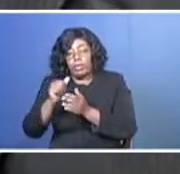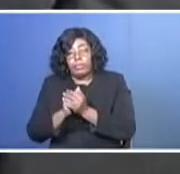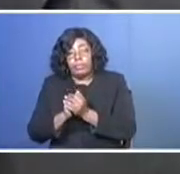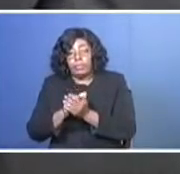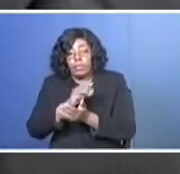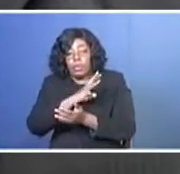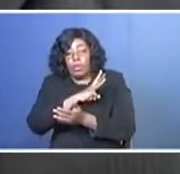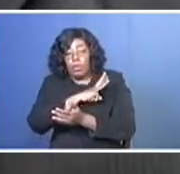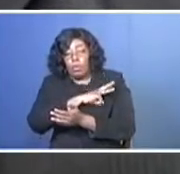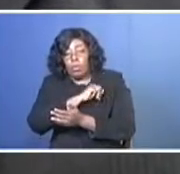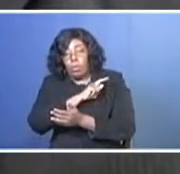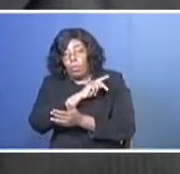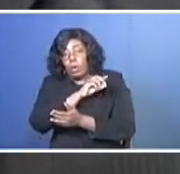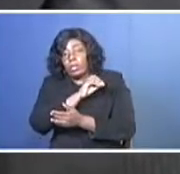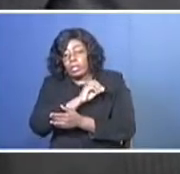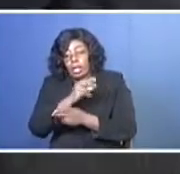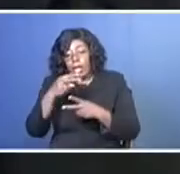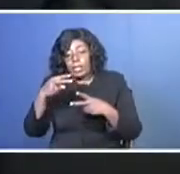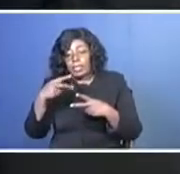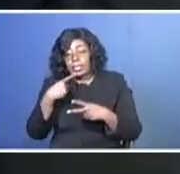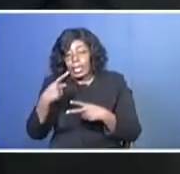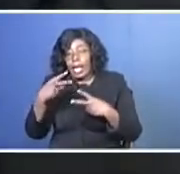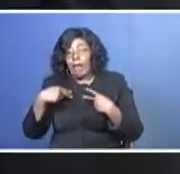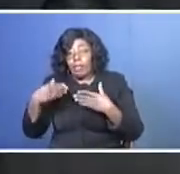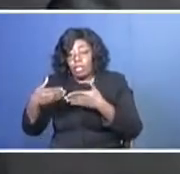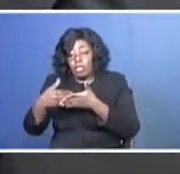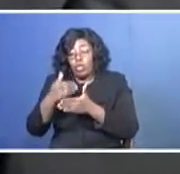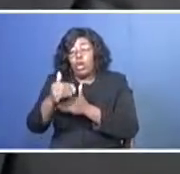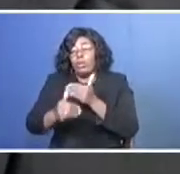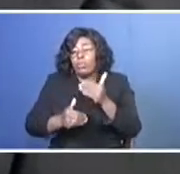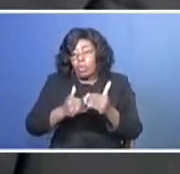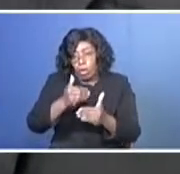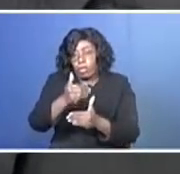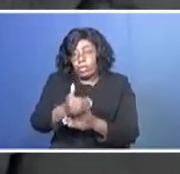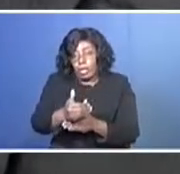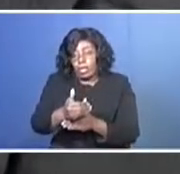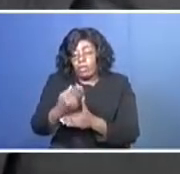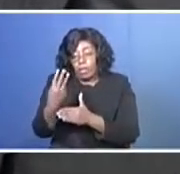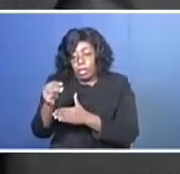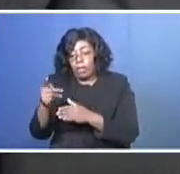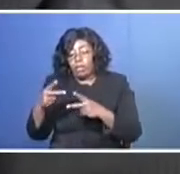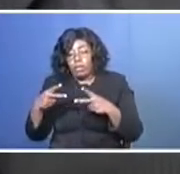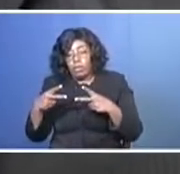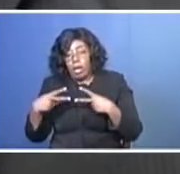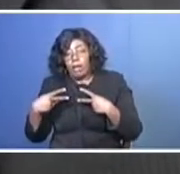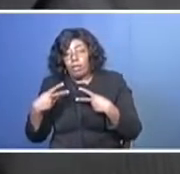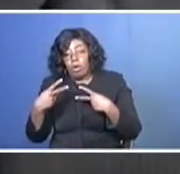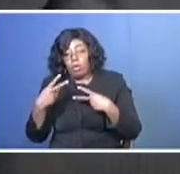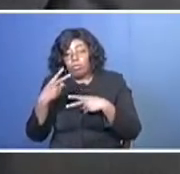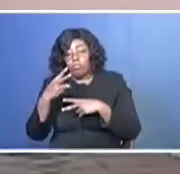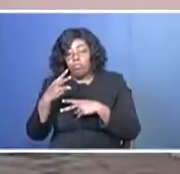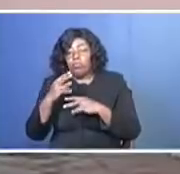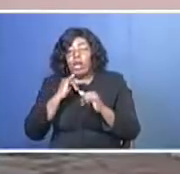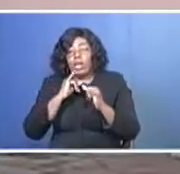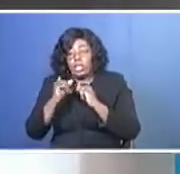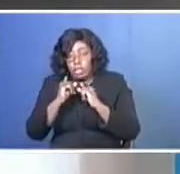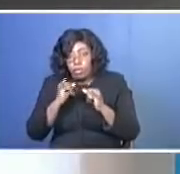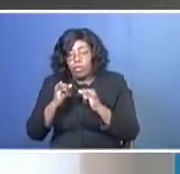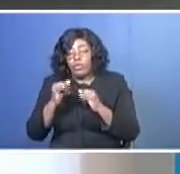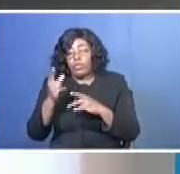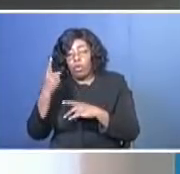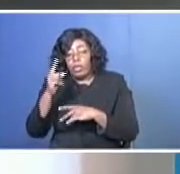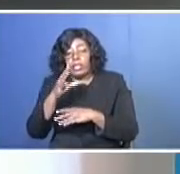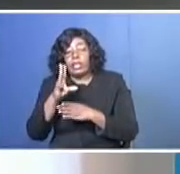will now be a new process for reporters assigned to covering the weekly cabinet meeting. So what we did was